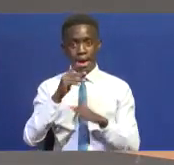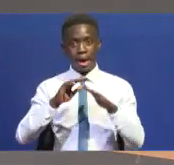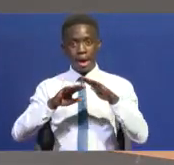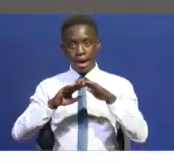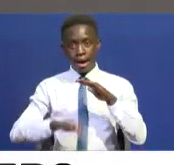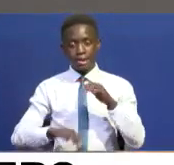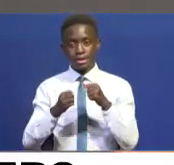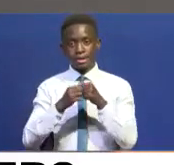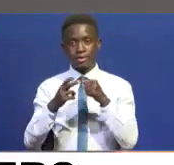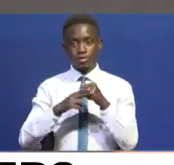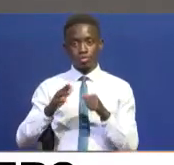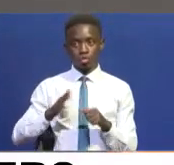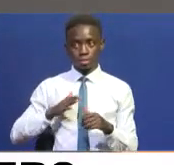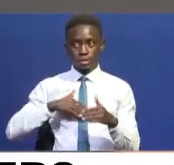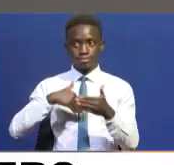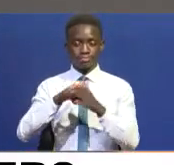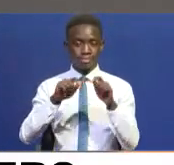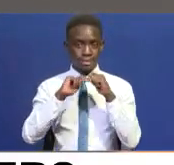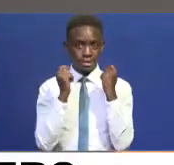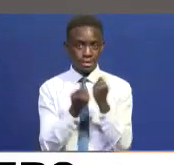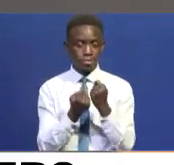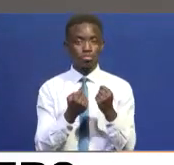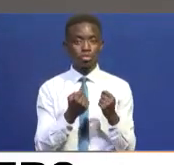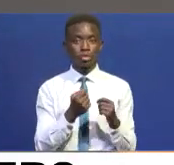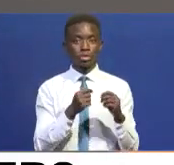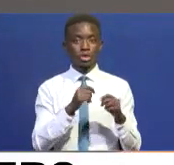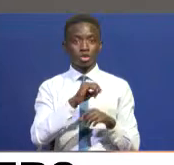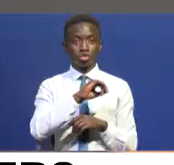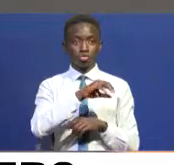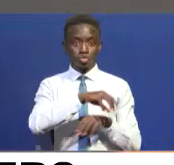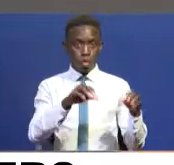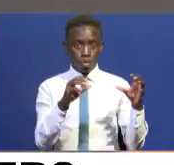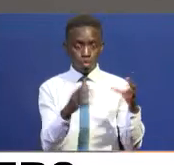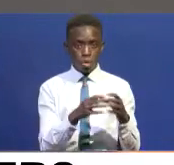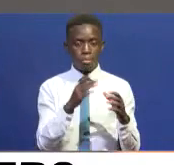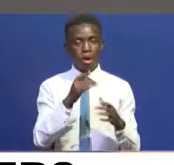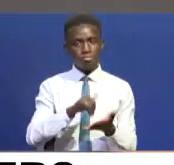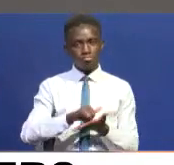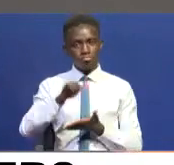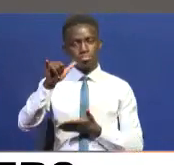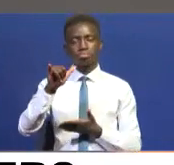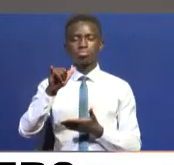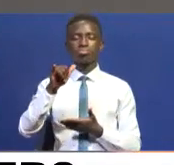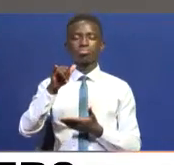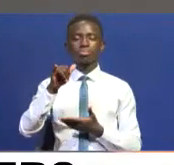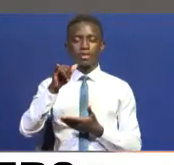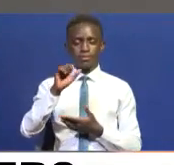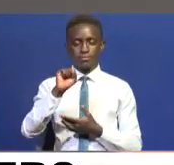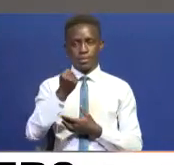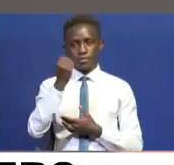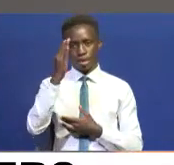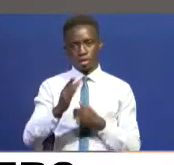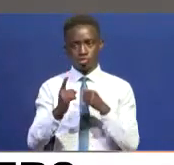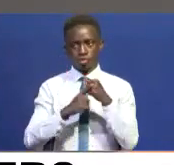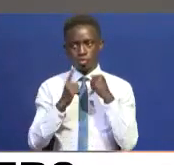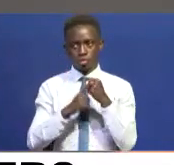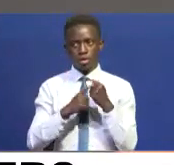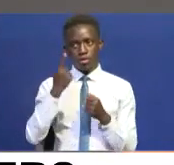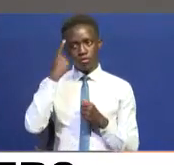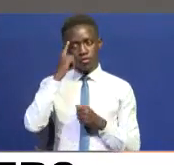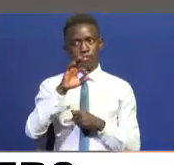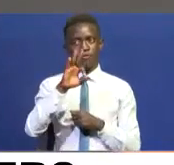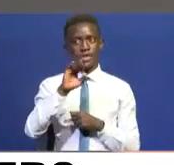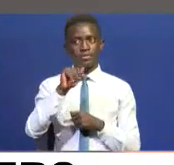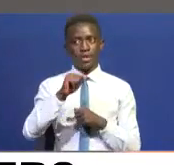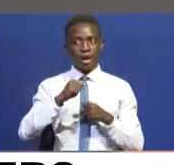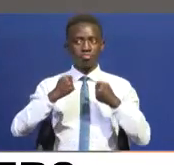women soccer team, the Junior Starlets, is set to leave the country on the 5th of June for their first leg, fourth round FIFA World Cup